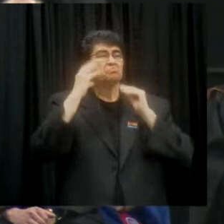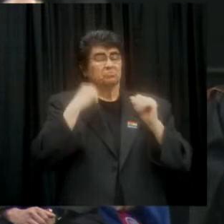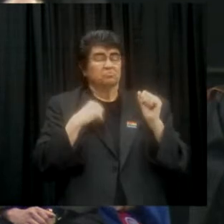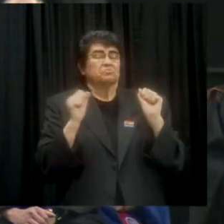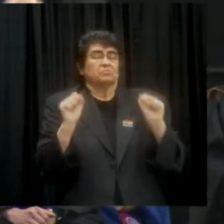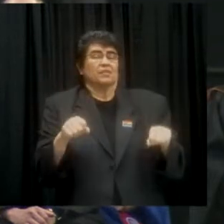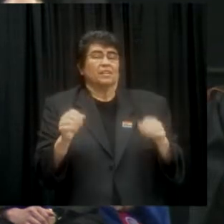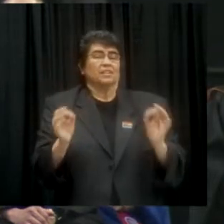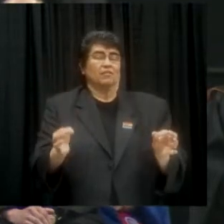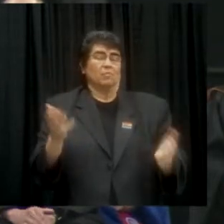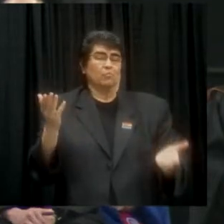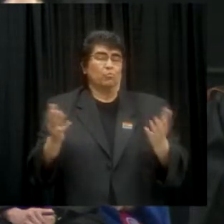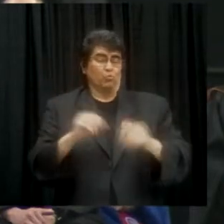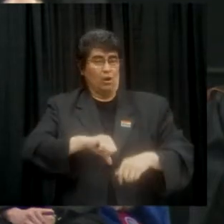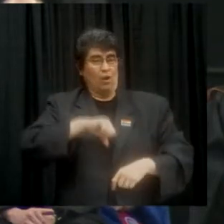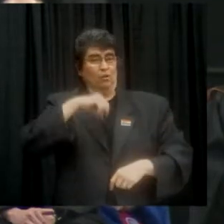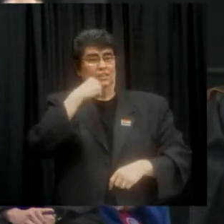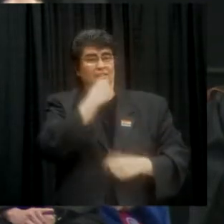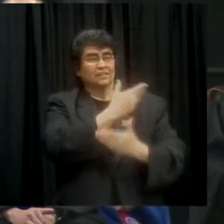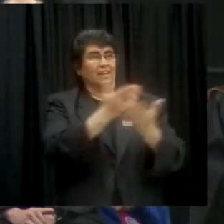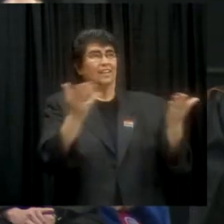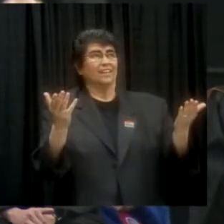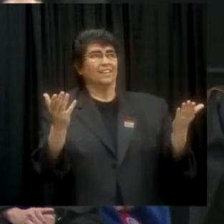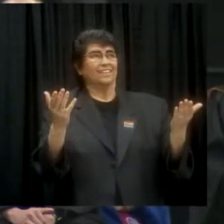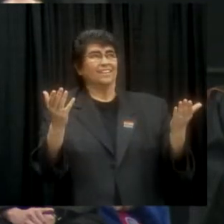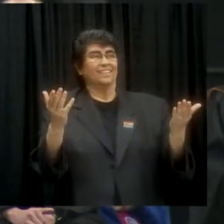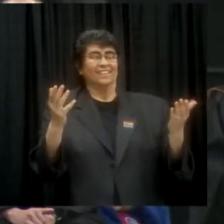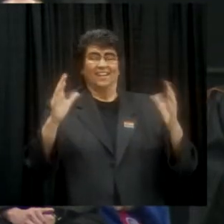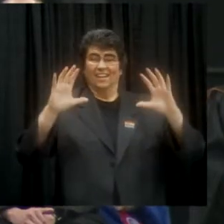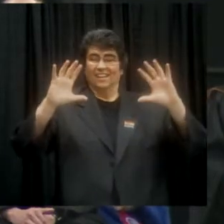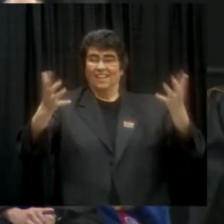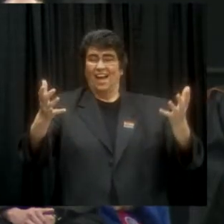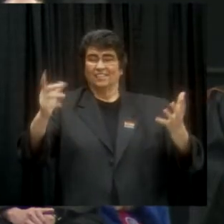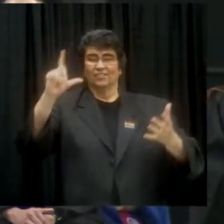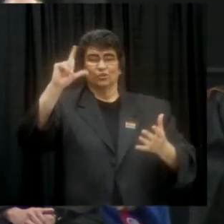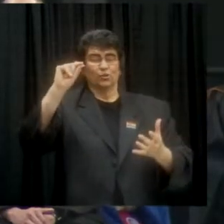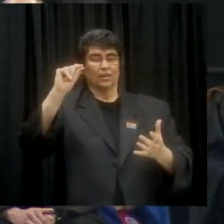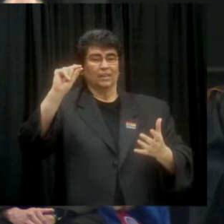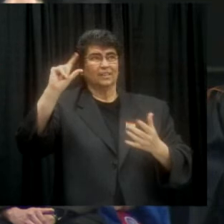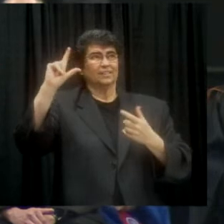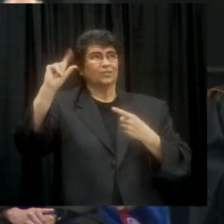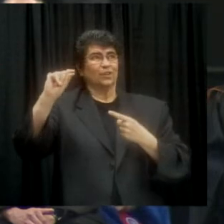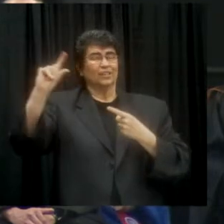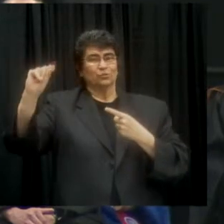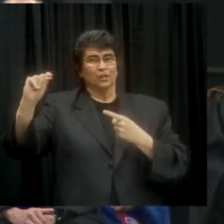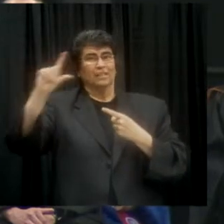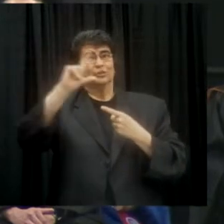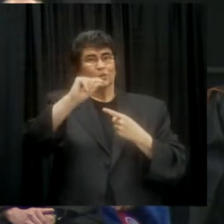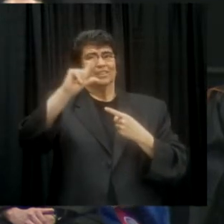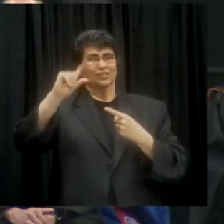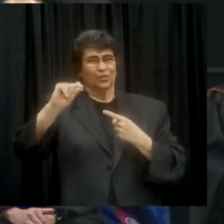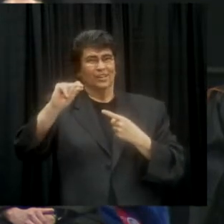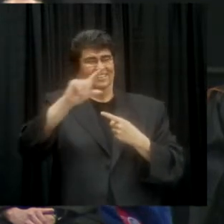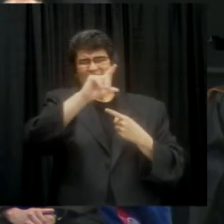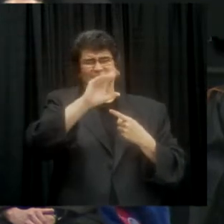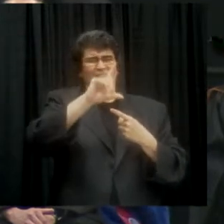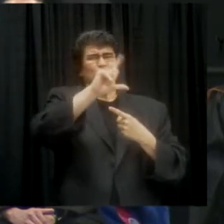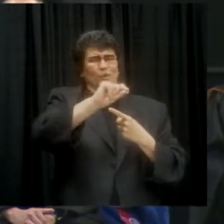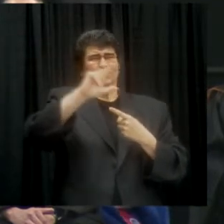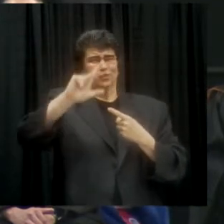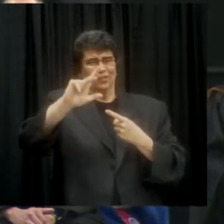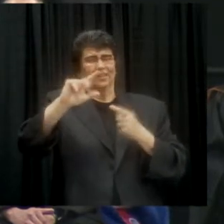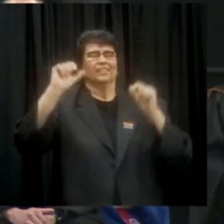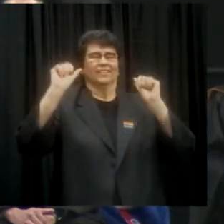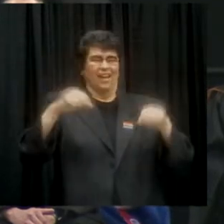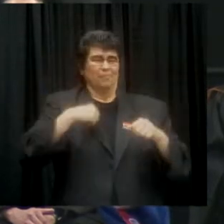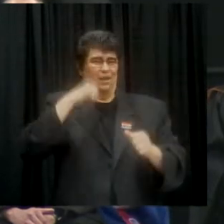definitely and proudly say that the class of 2020, 2023 can